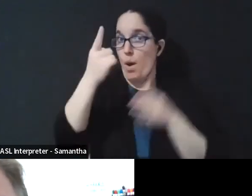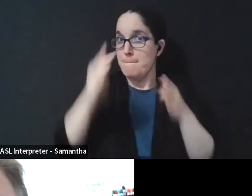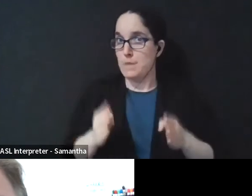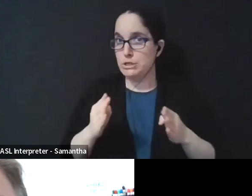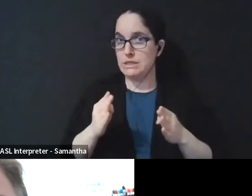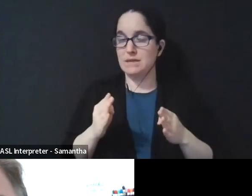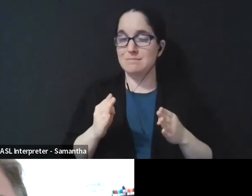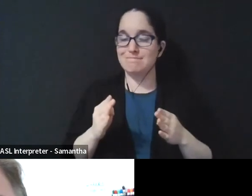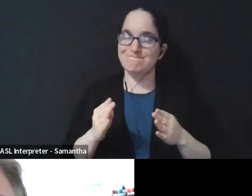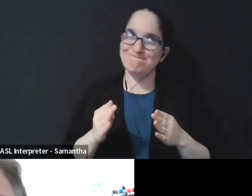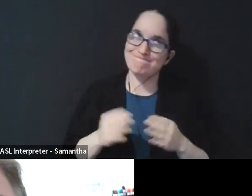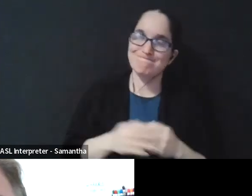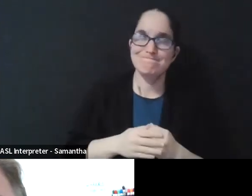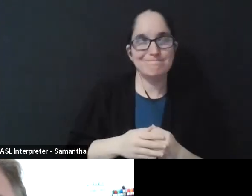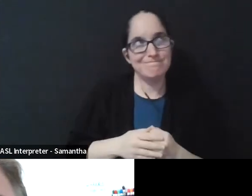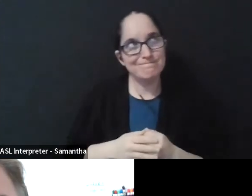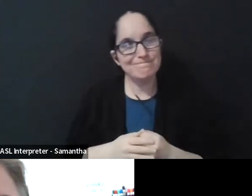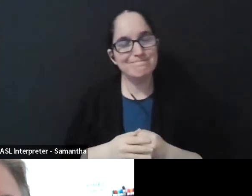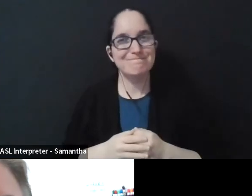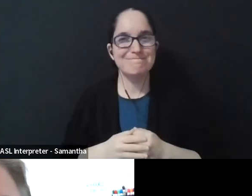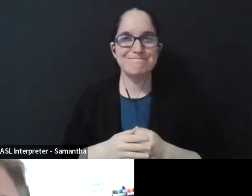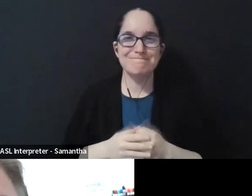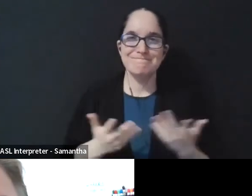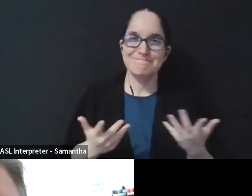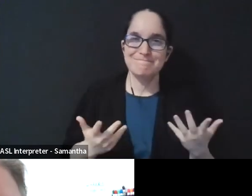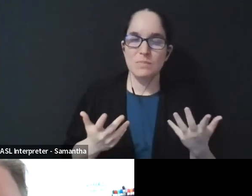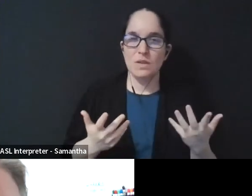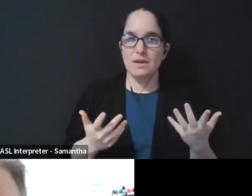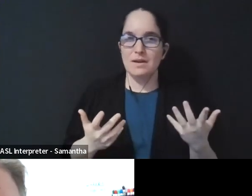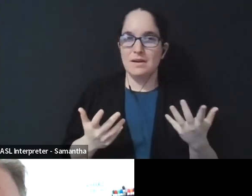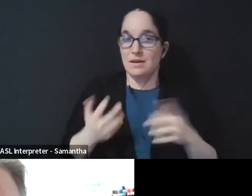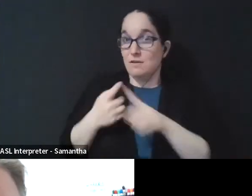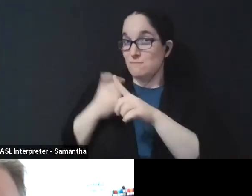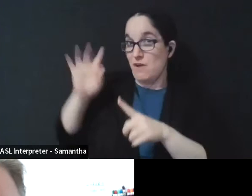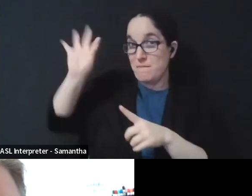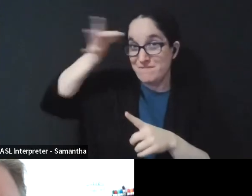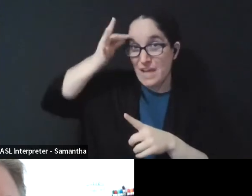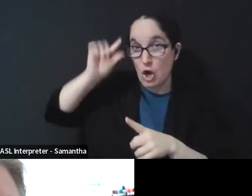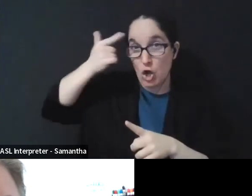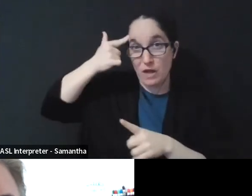so from the kind of federal government types of funding.